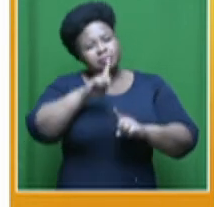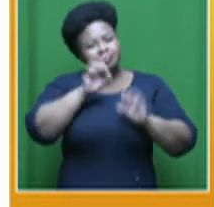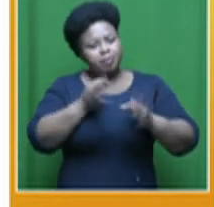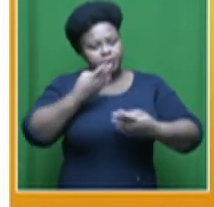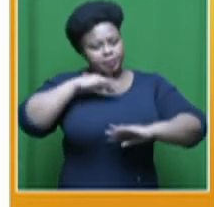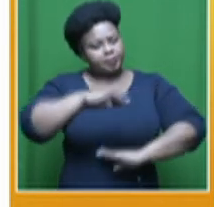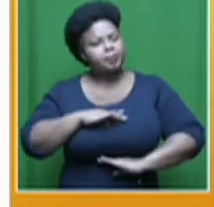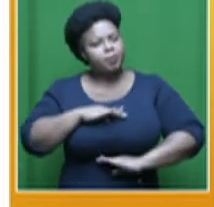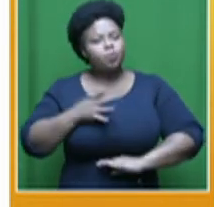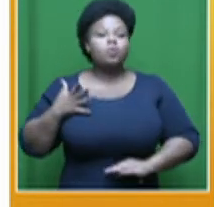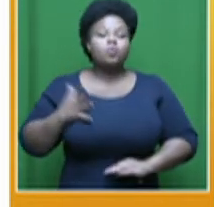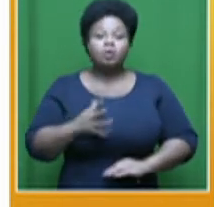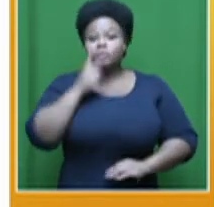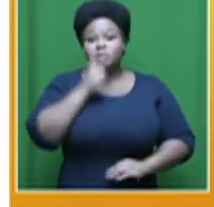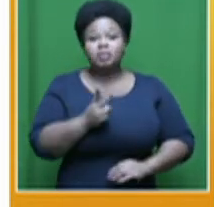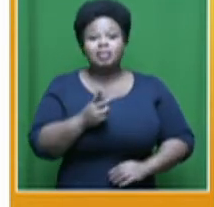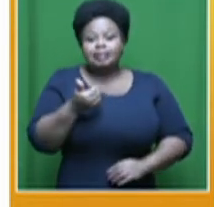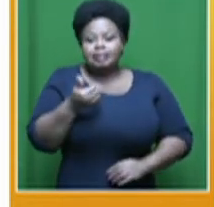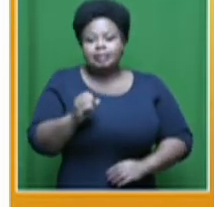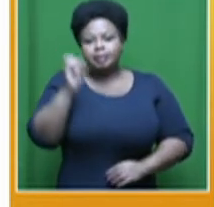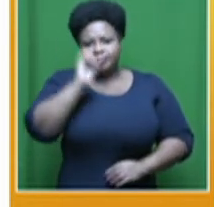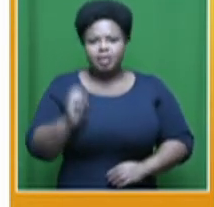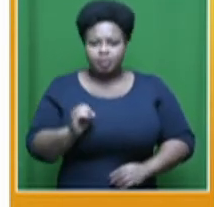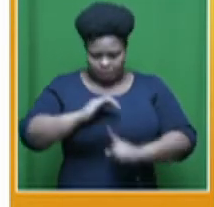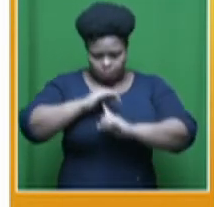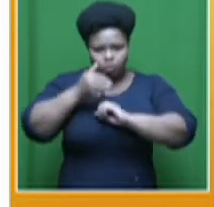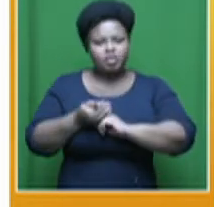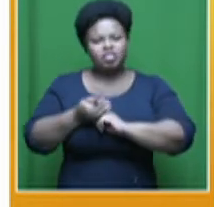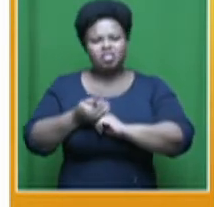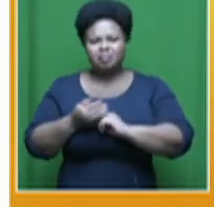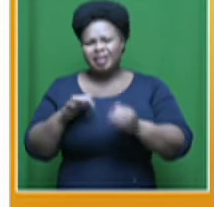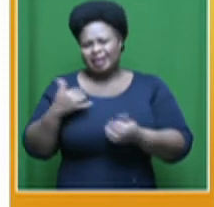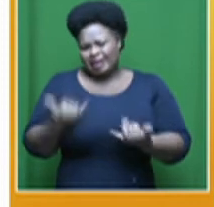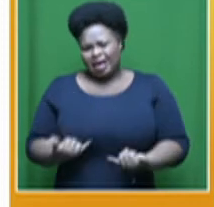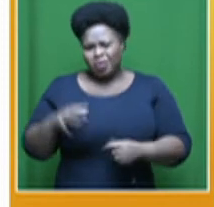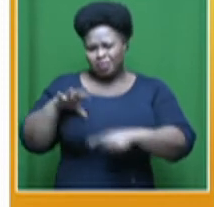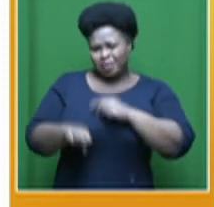vaccine to show at least 60% protection against COVID-19.